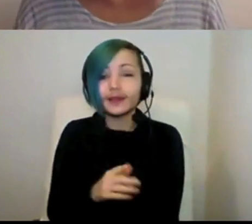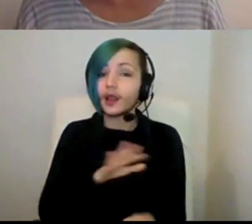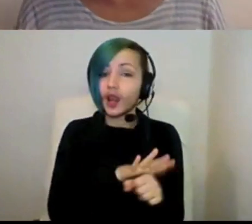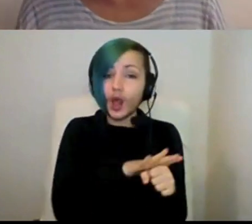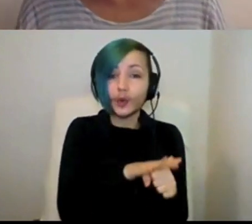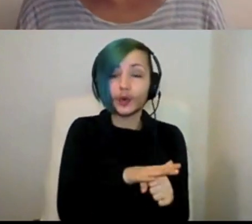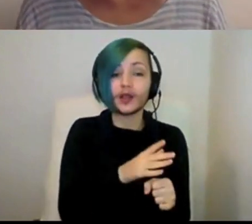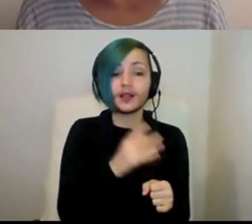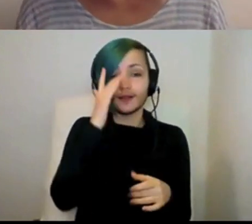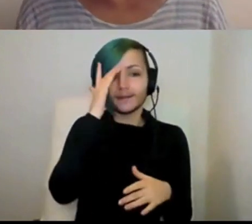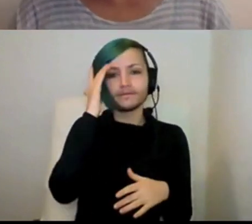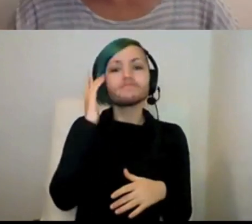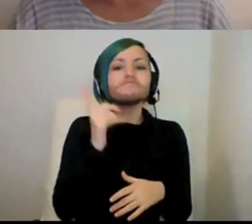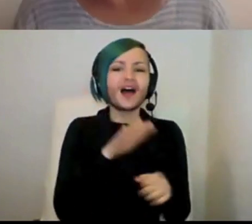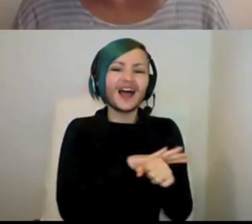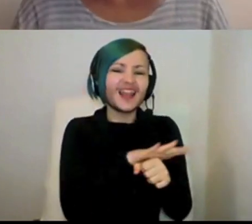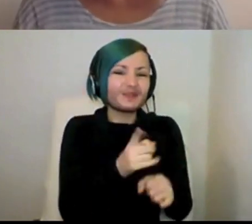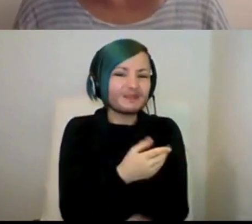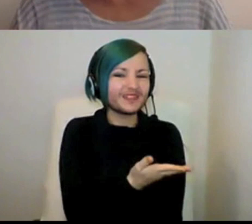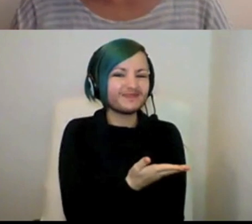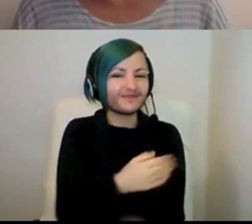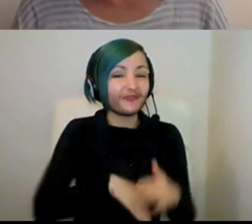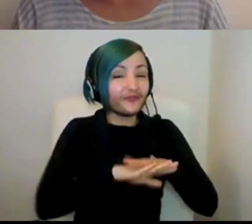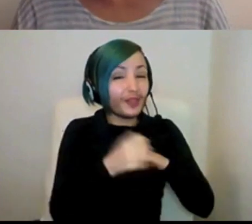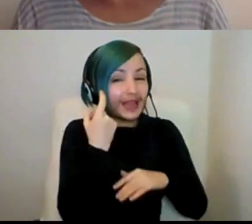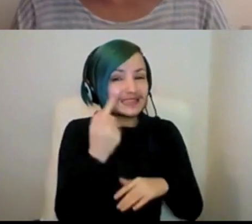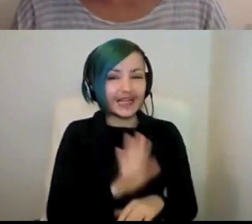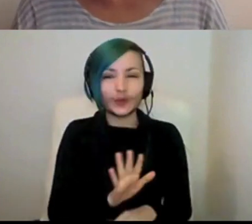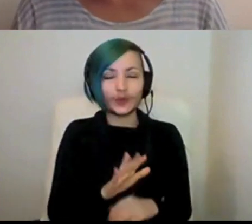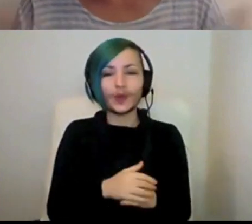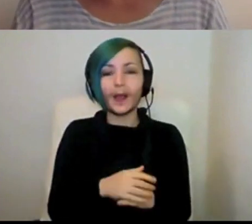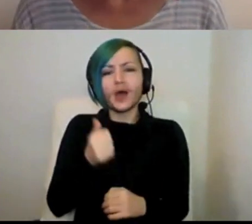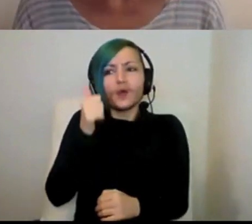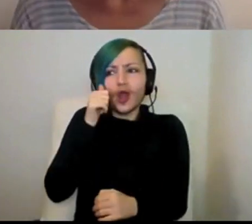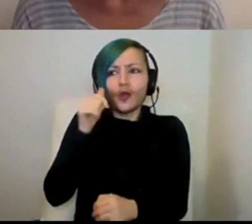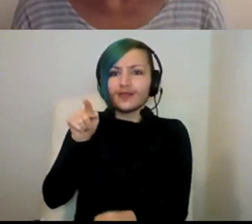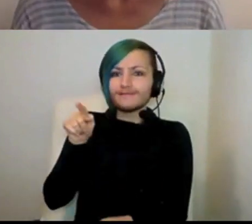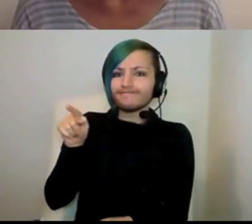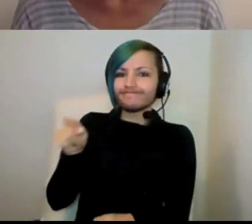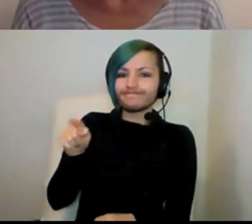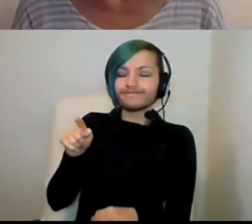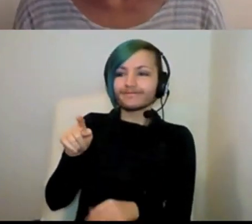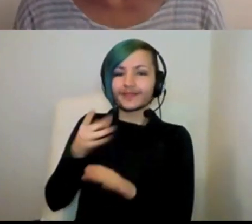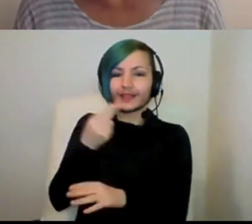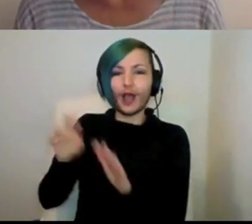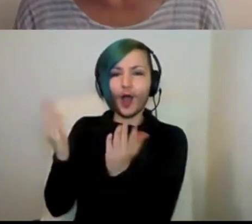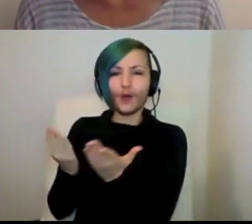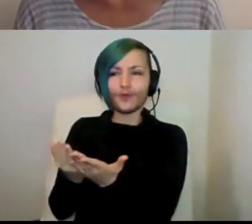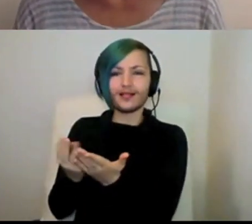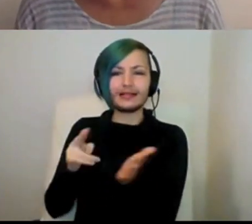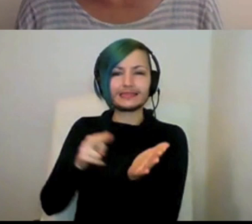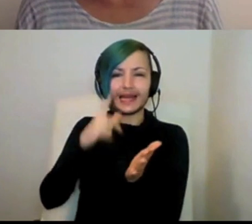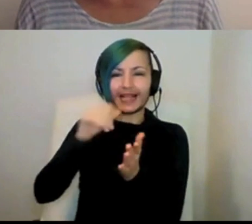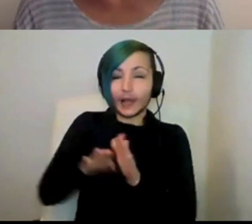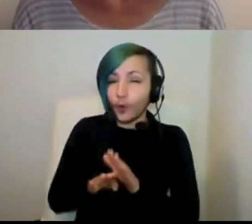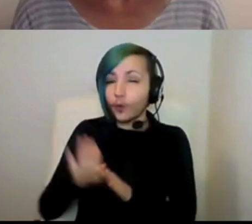don't necessarily get it, and always knowing that Nana was sort of being deprived of the real platform she needed to let rip as an artist. And,